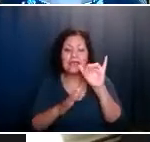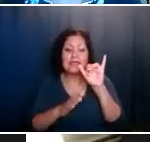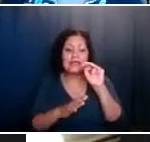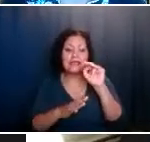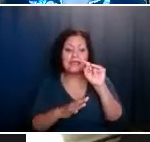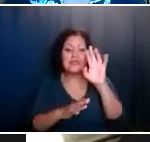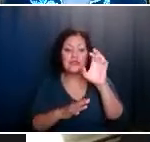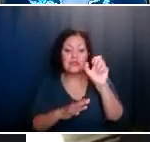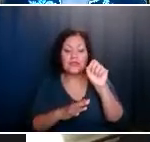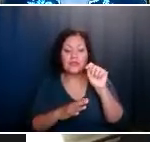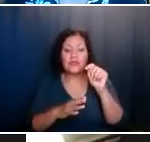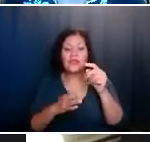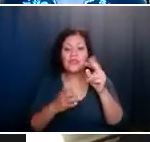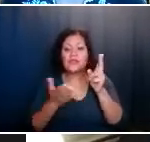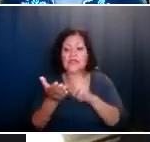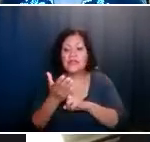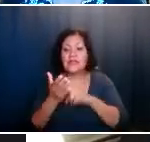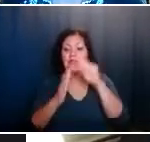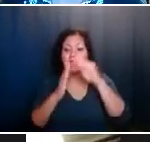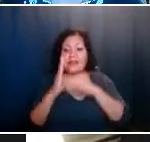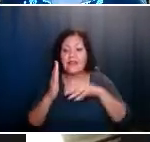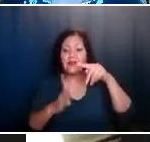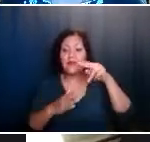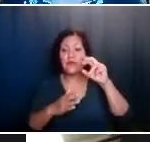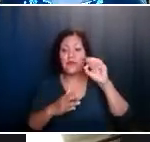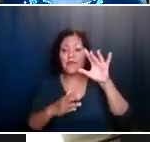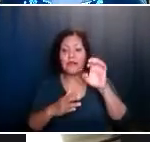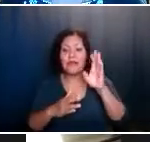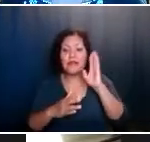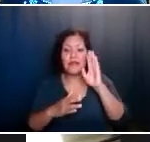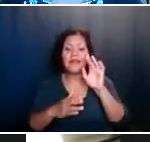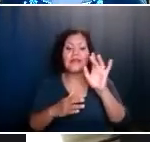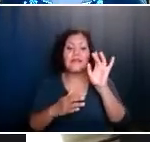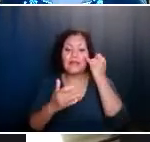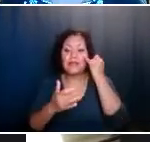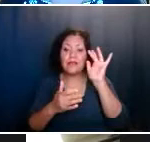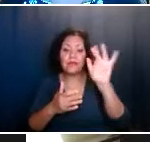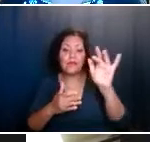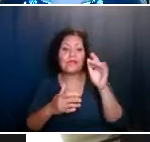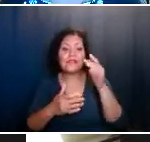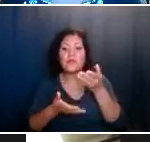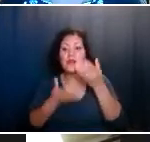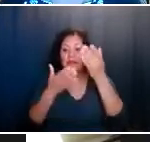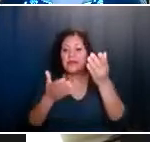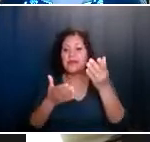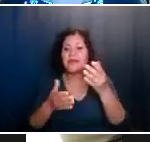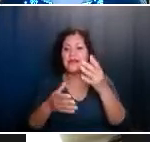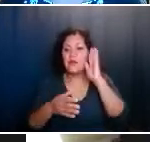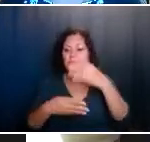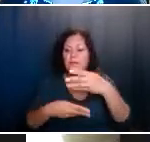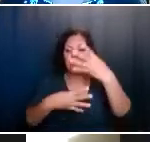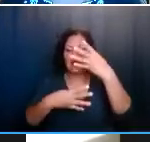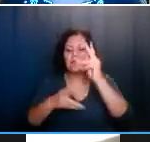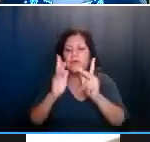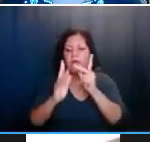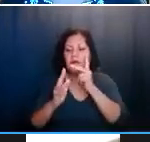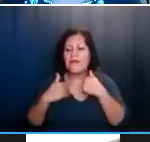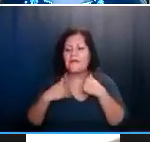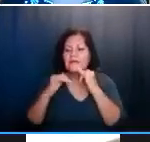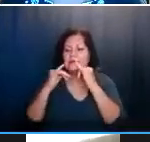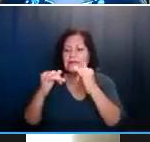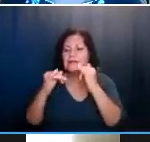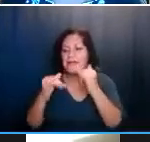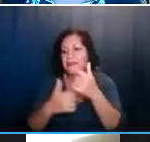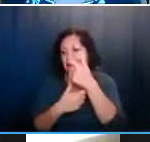the recommended is going to pull up people that have common interests as you do. So you can connect